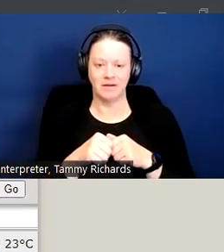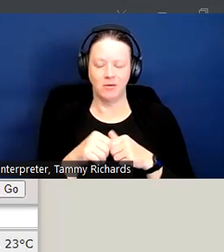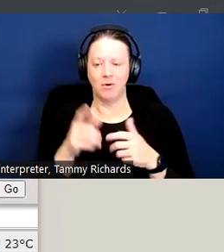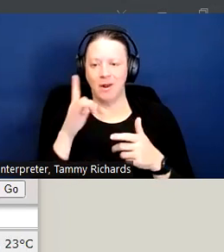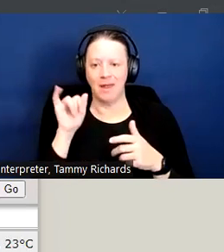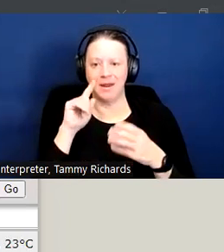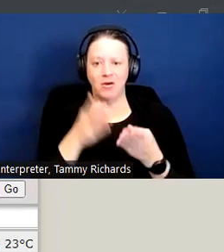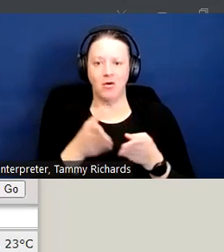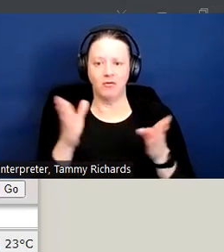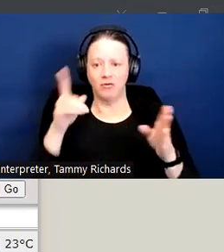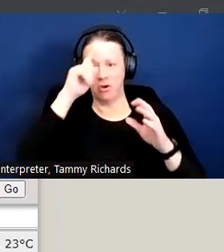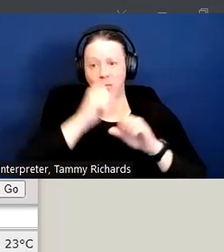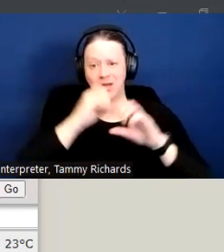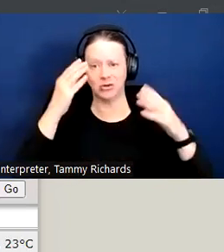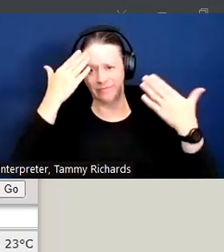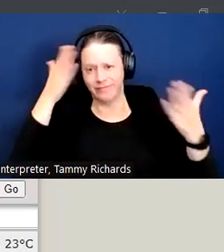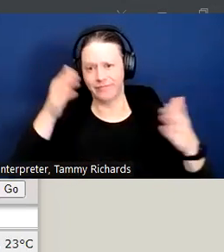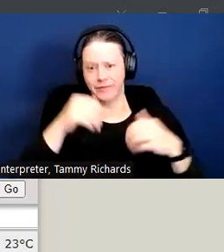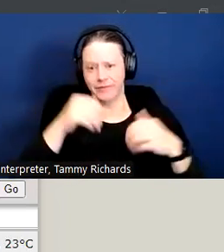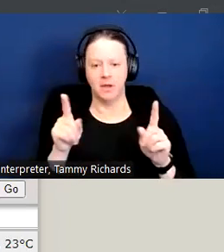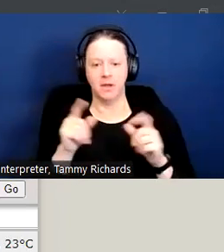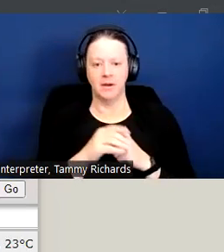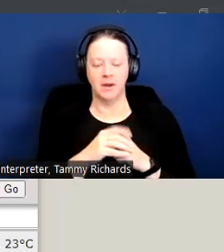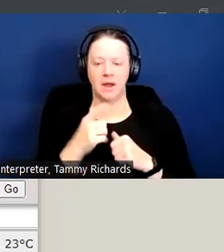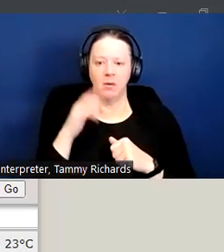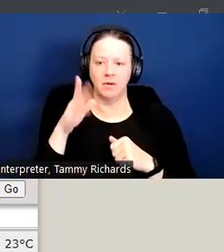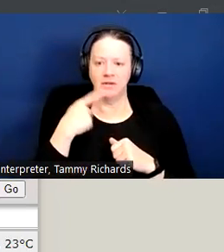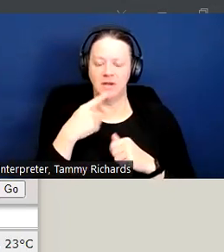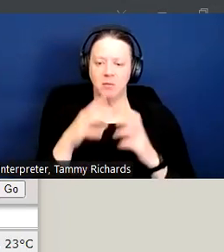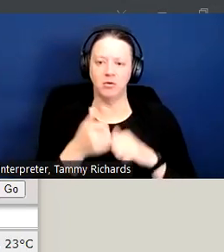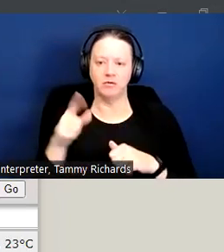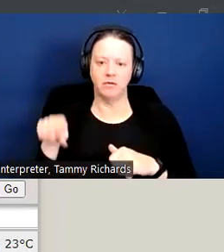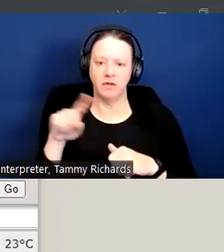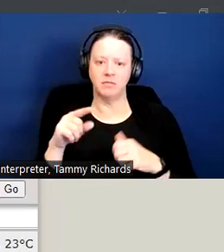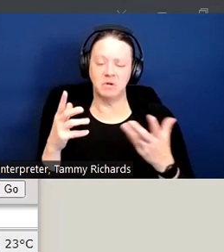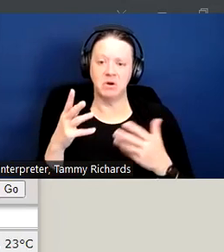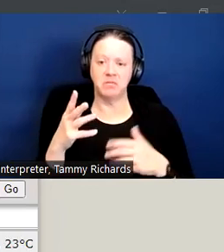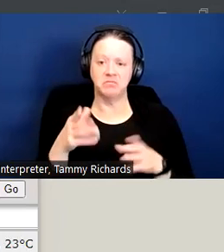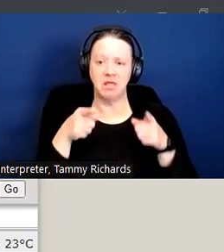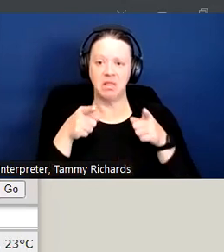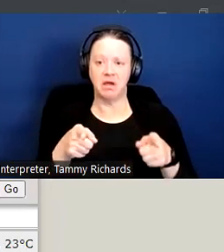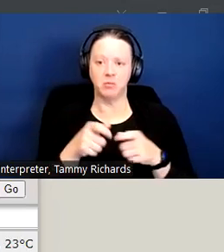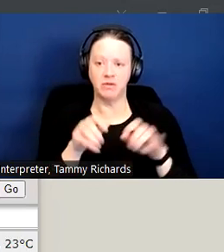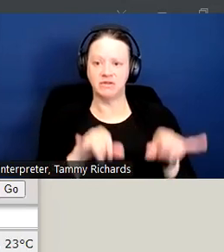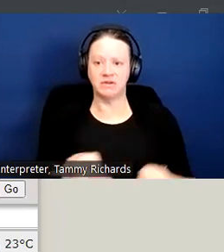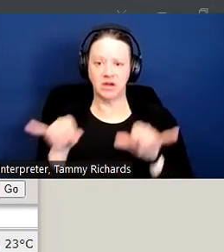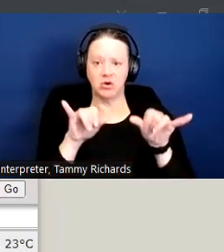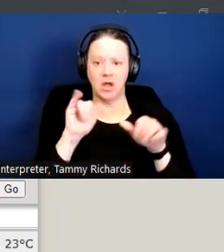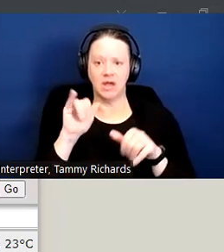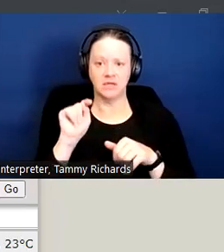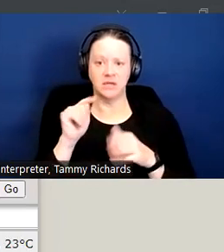an overview picture of it. But I would say most of them are pretty in line with standard IT